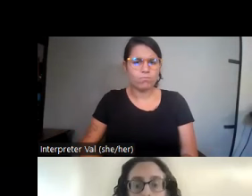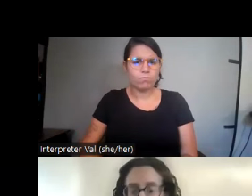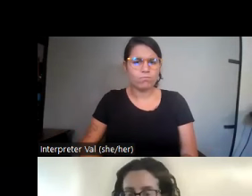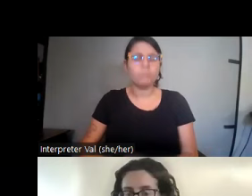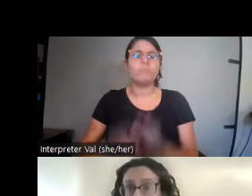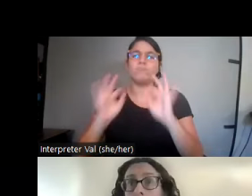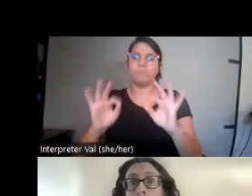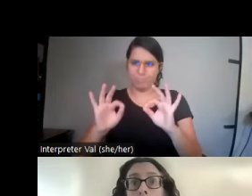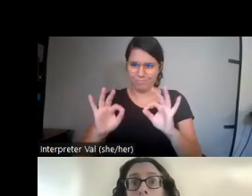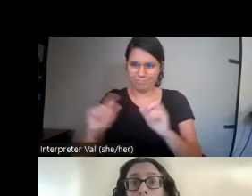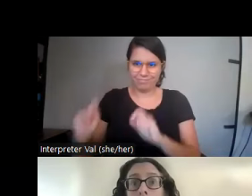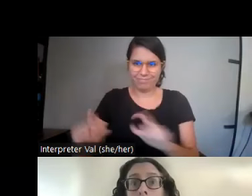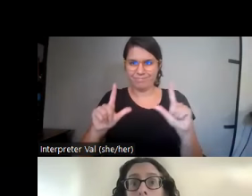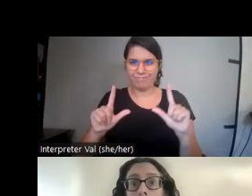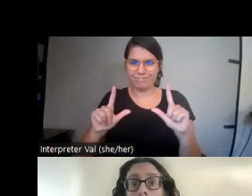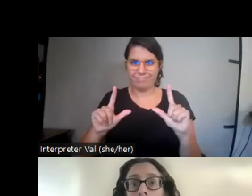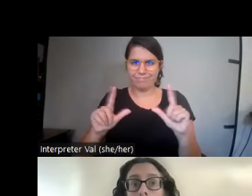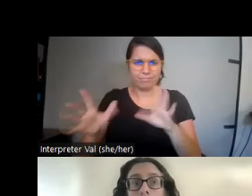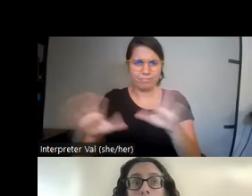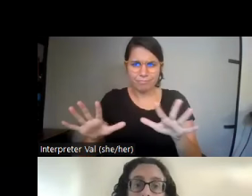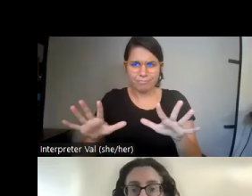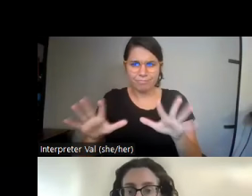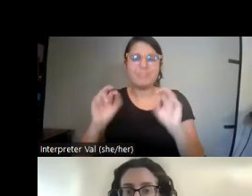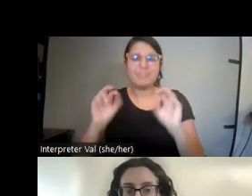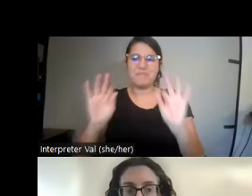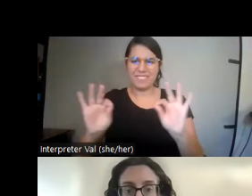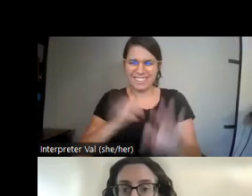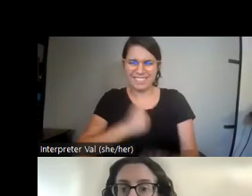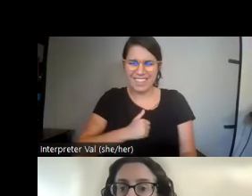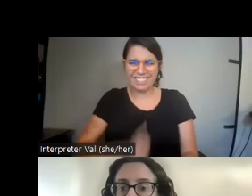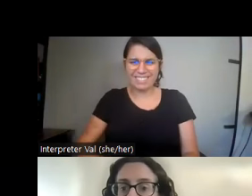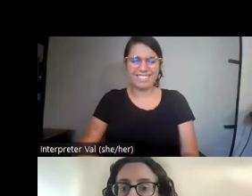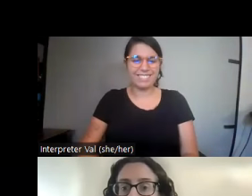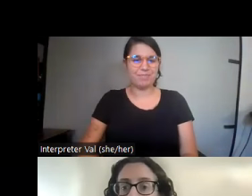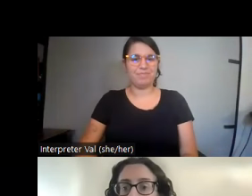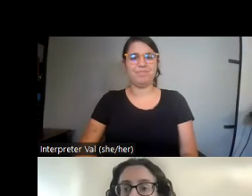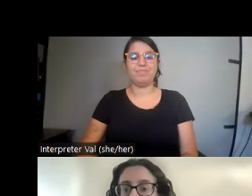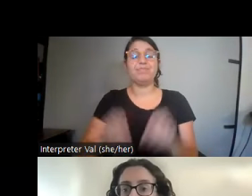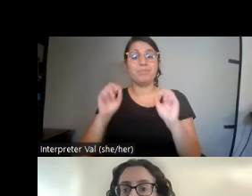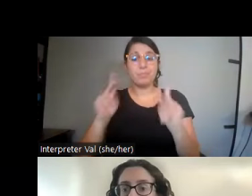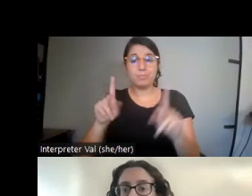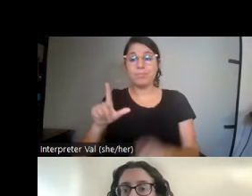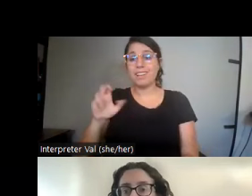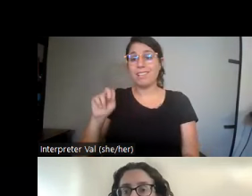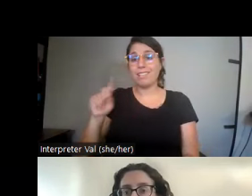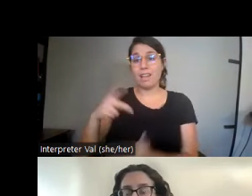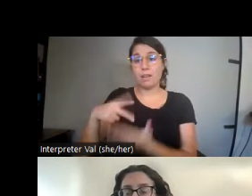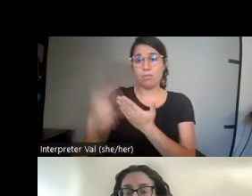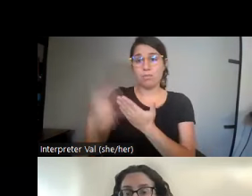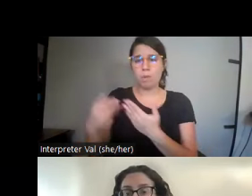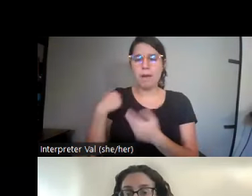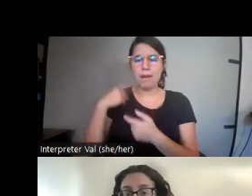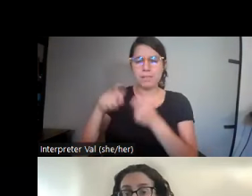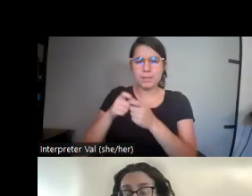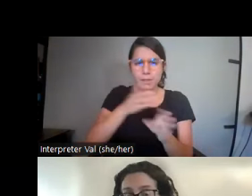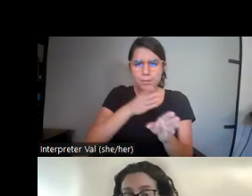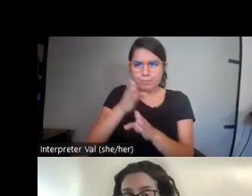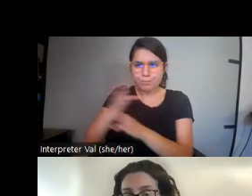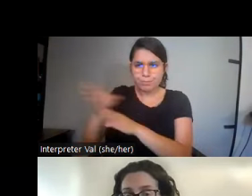forwarding. There we go. Oops. Okay, sorry about that. So our LEND program really focuses on